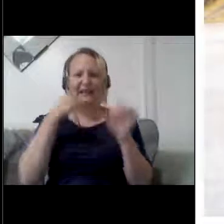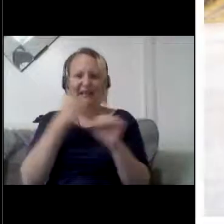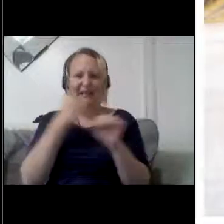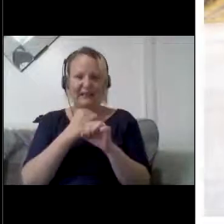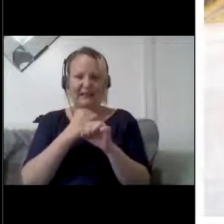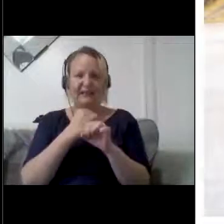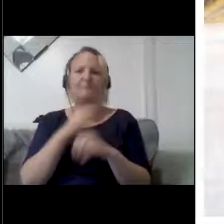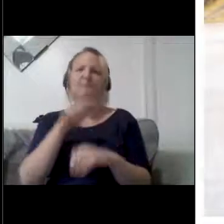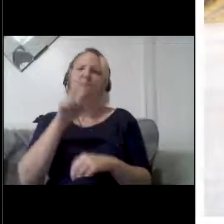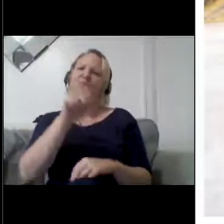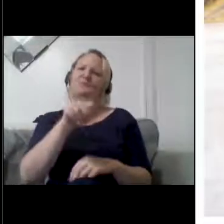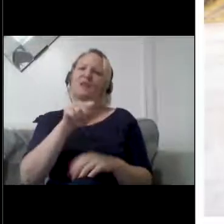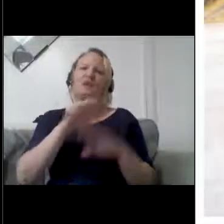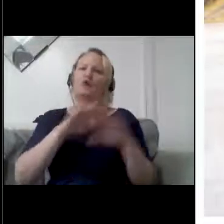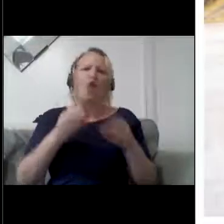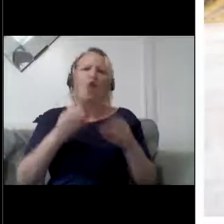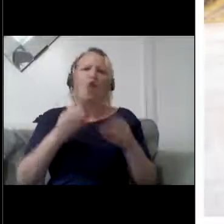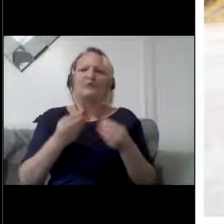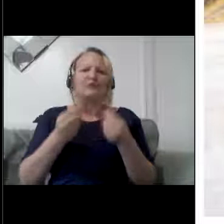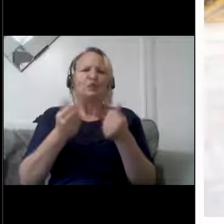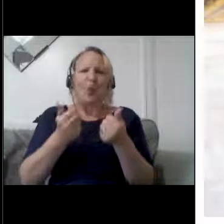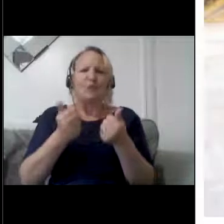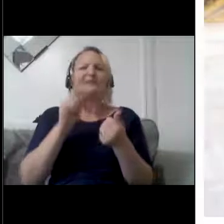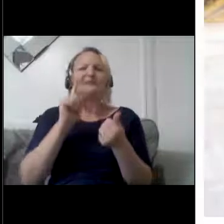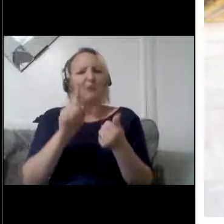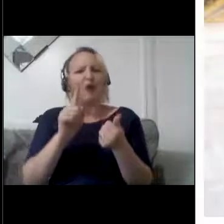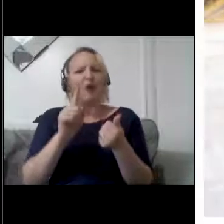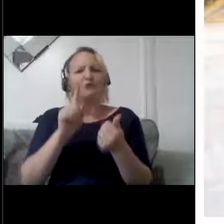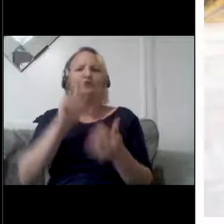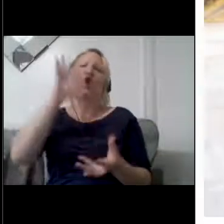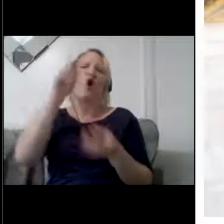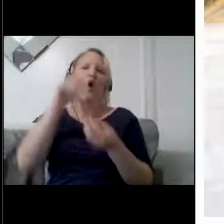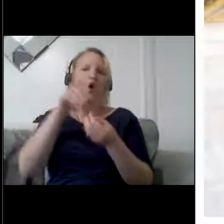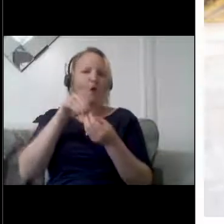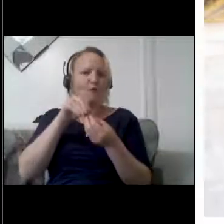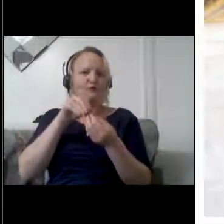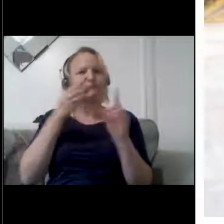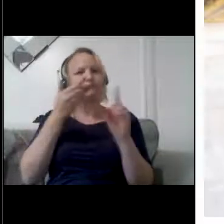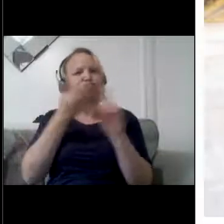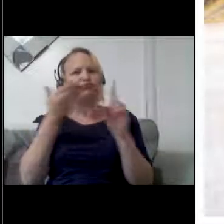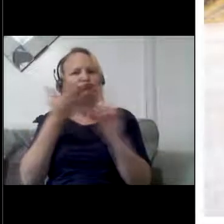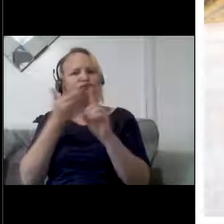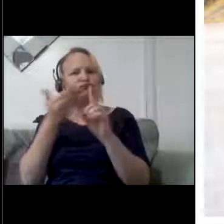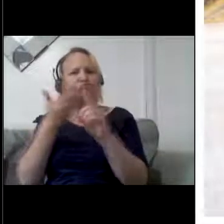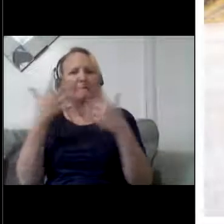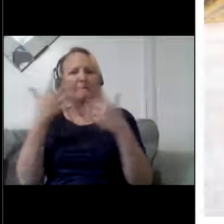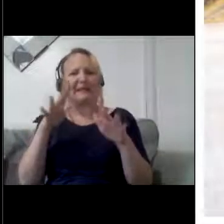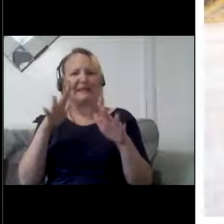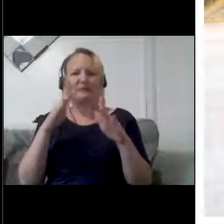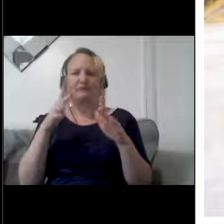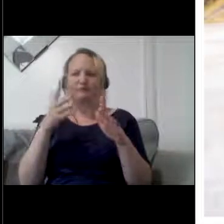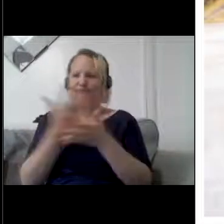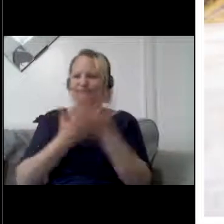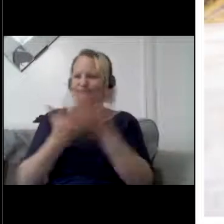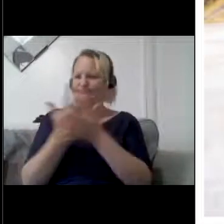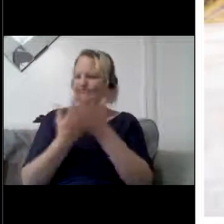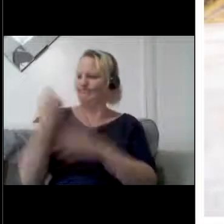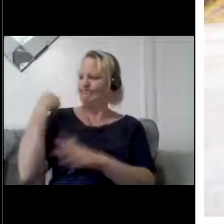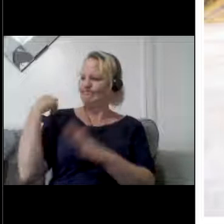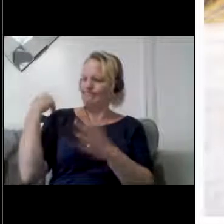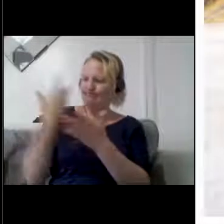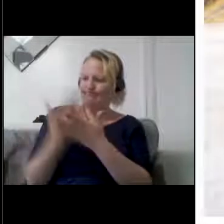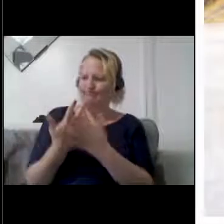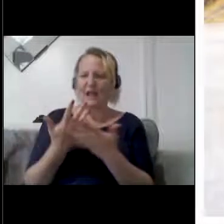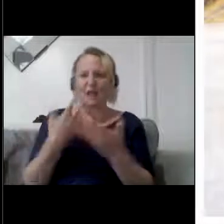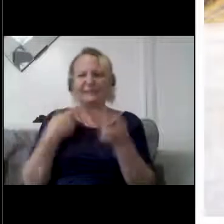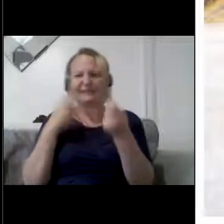but instead we're providing you with an overview of some of the more notable elements and changes since our design refinement consultation